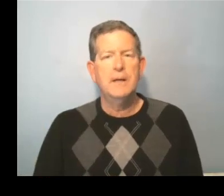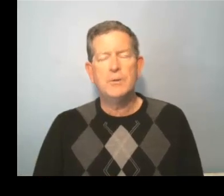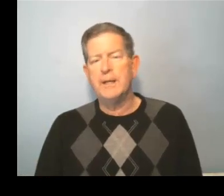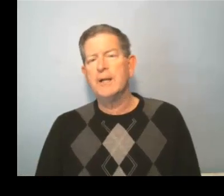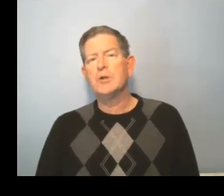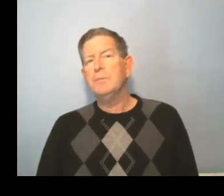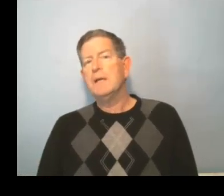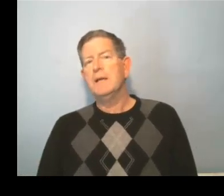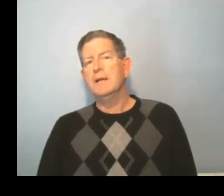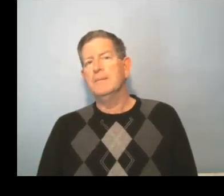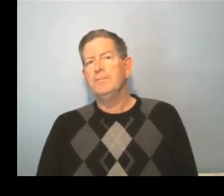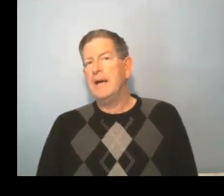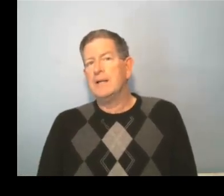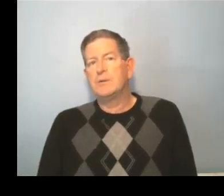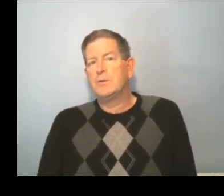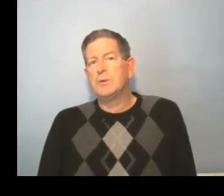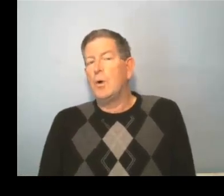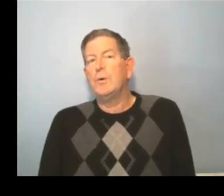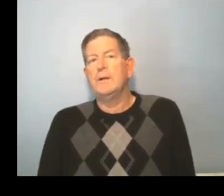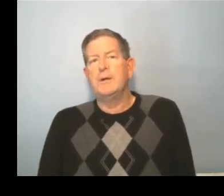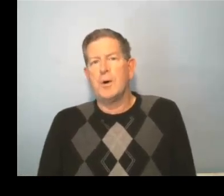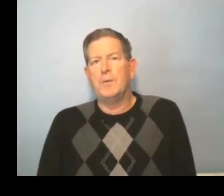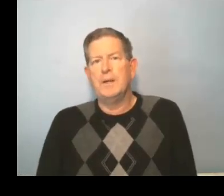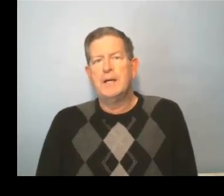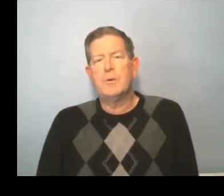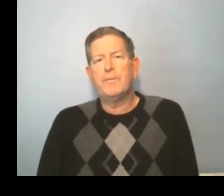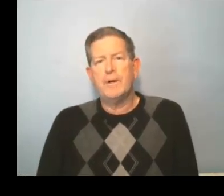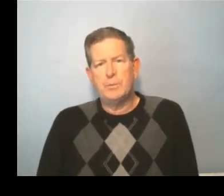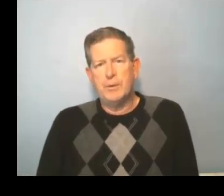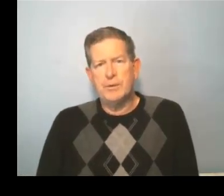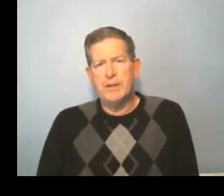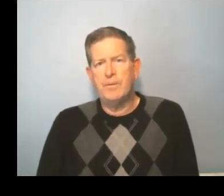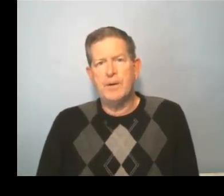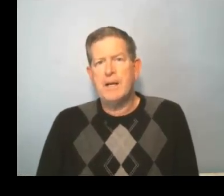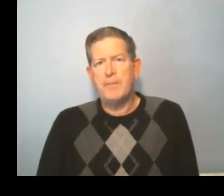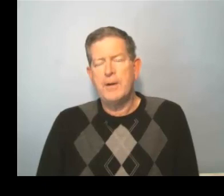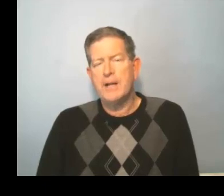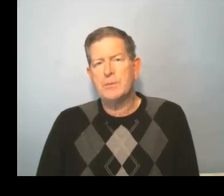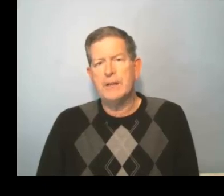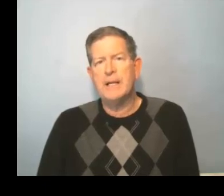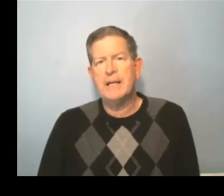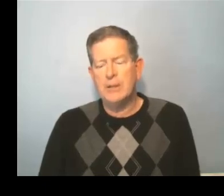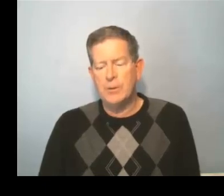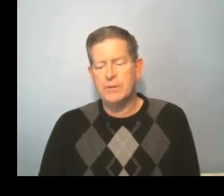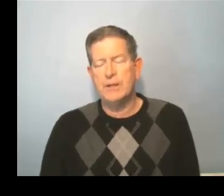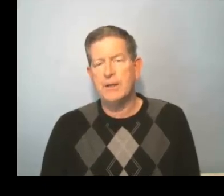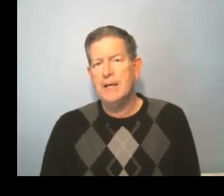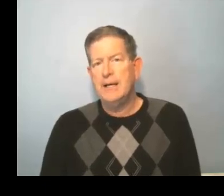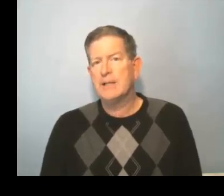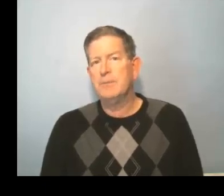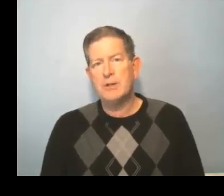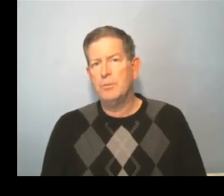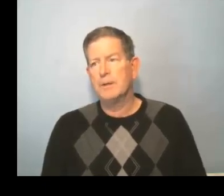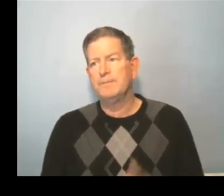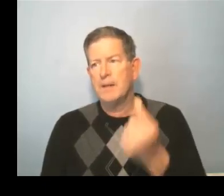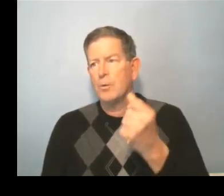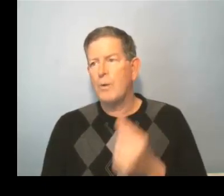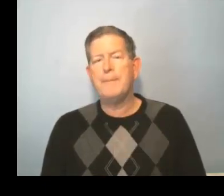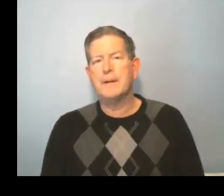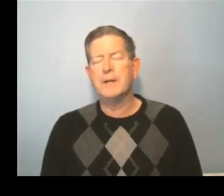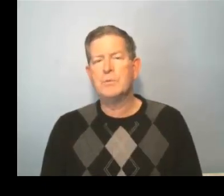ear, to an English-speaking ear, that is totally normal to a French person. It's very comprehensible. Il est 14 heures, and it's much